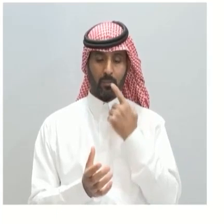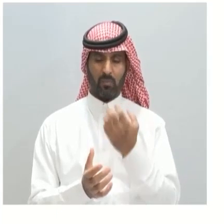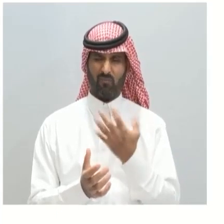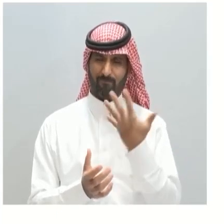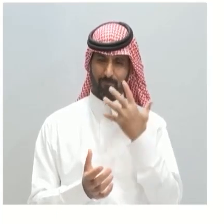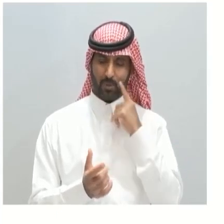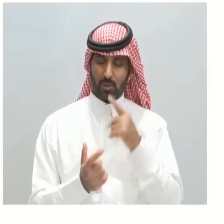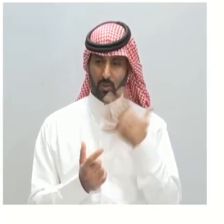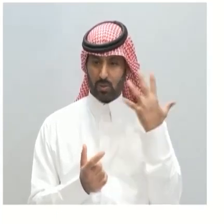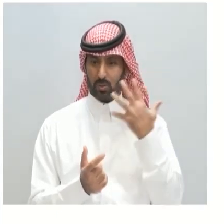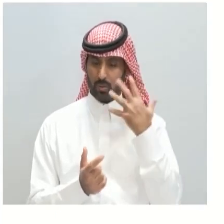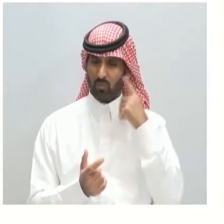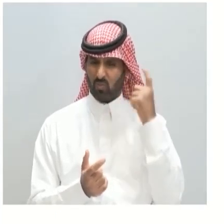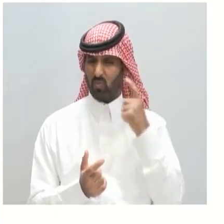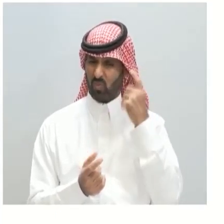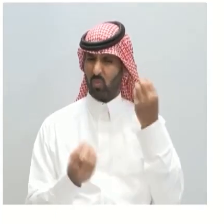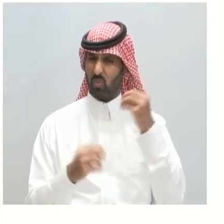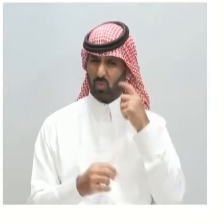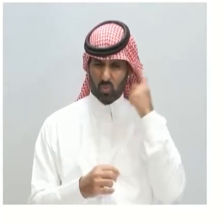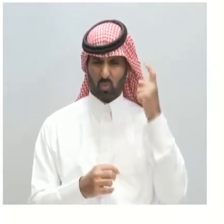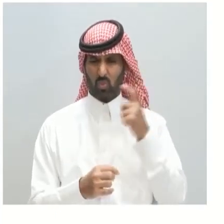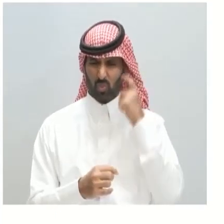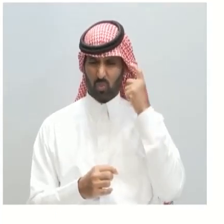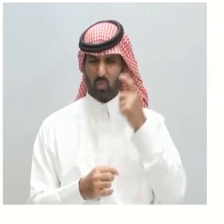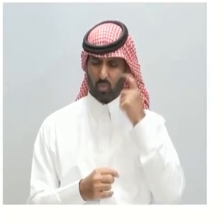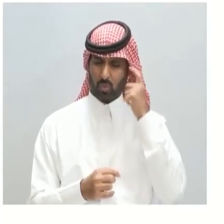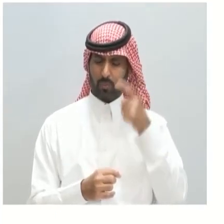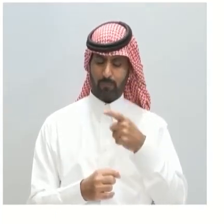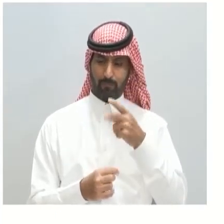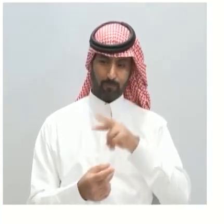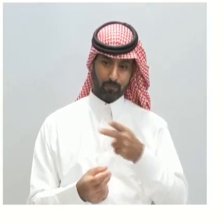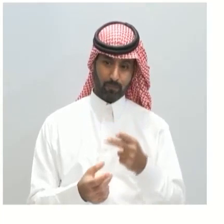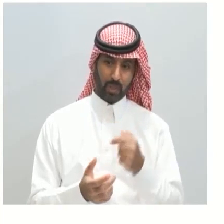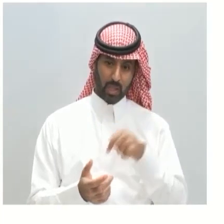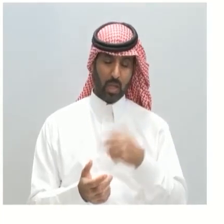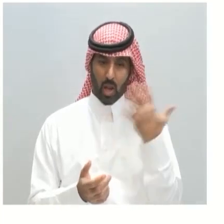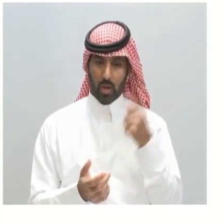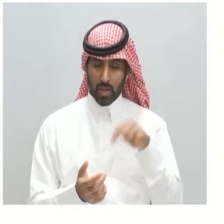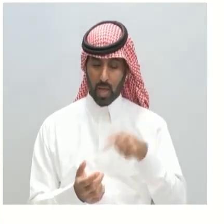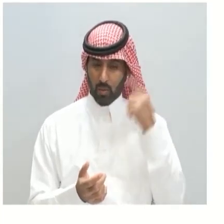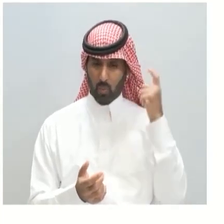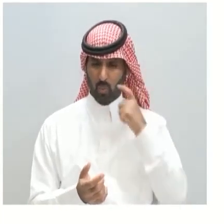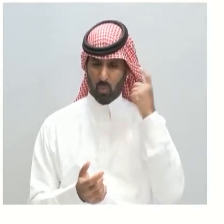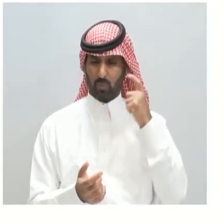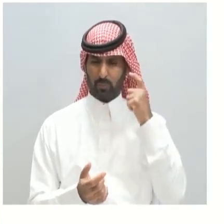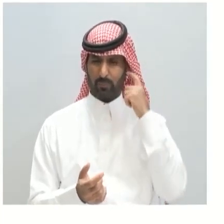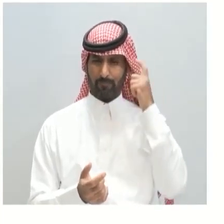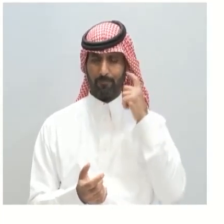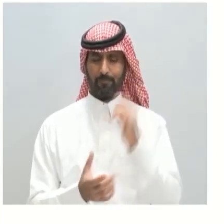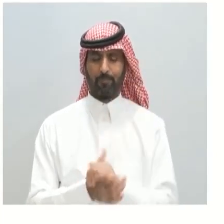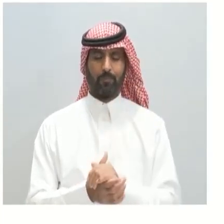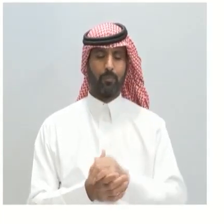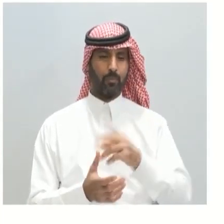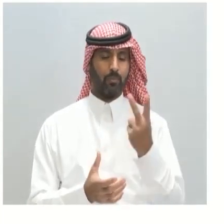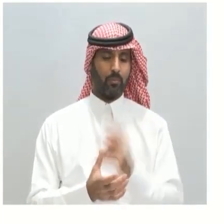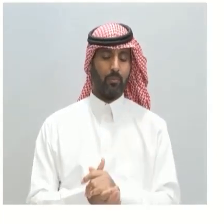getting worried. I'm getting worried. So things are changing. I'm now worried. I'm getting worried. Very good. Number